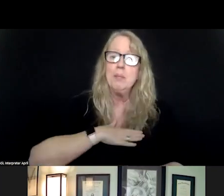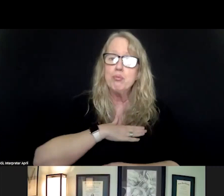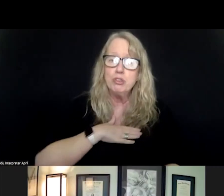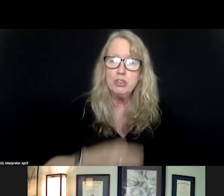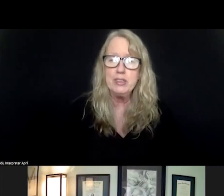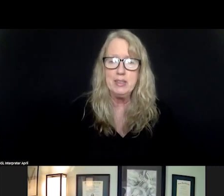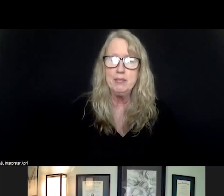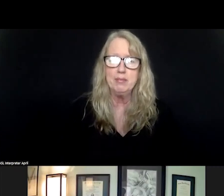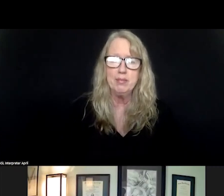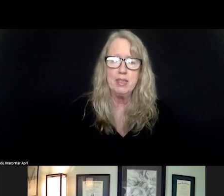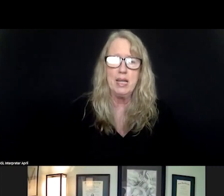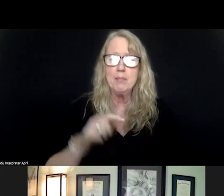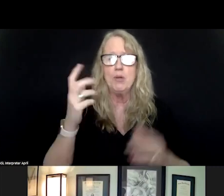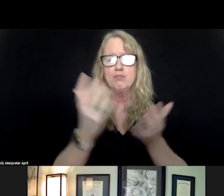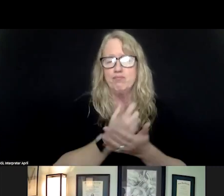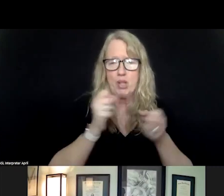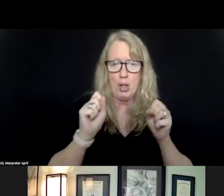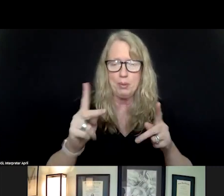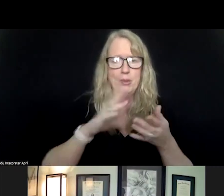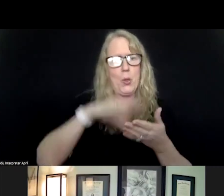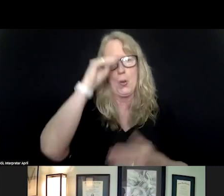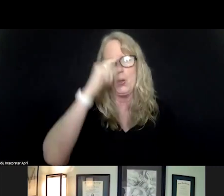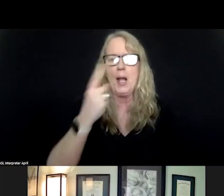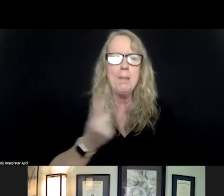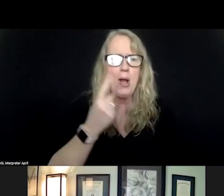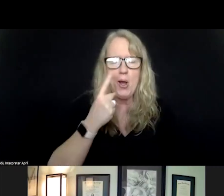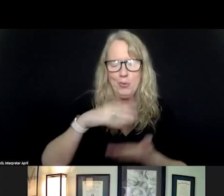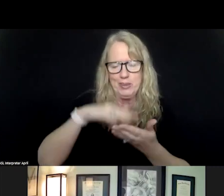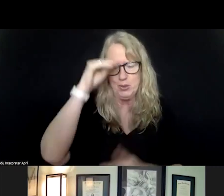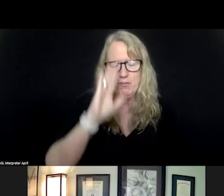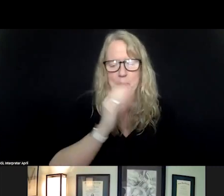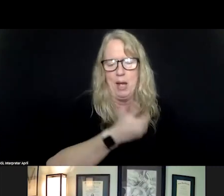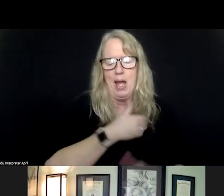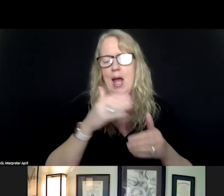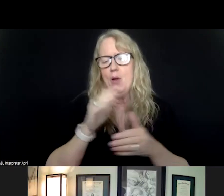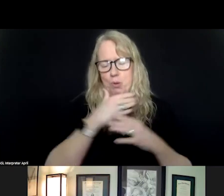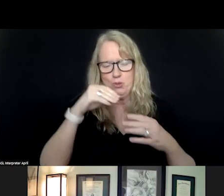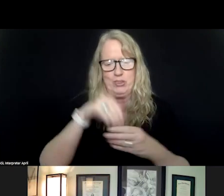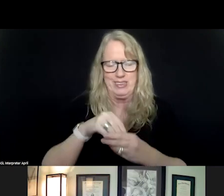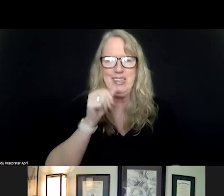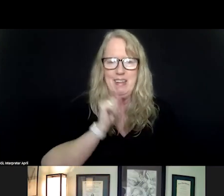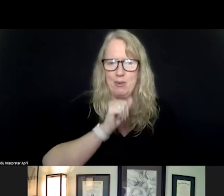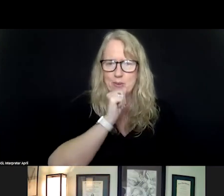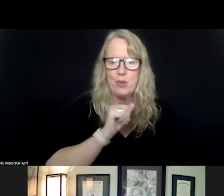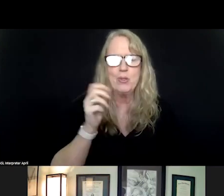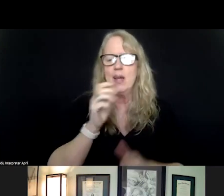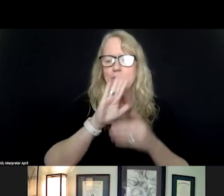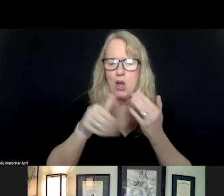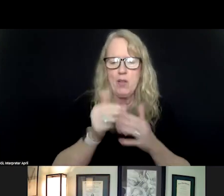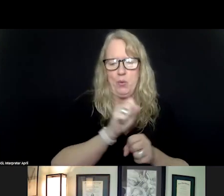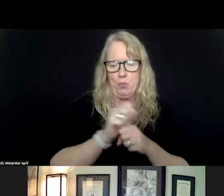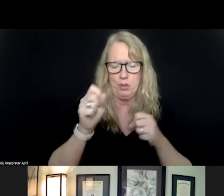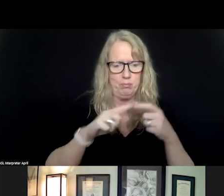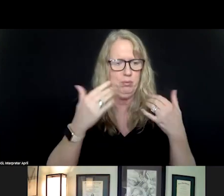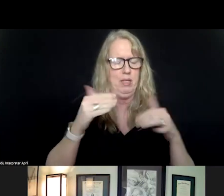of this opportunity to learn. I'm always learning from our partners in Arizona on all the work, the tremendous work that